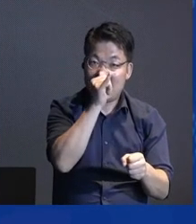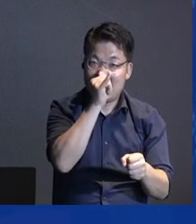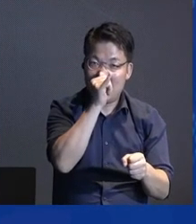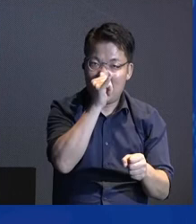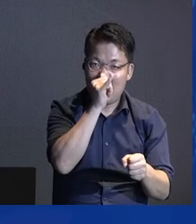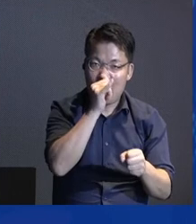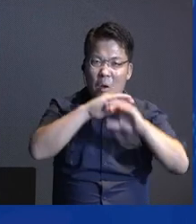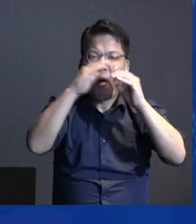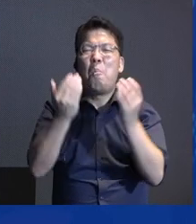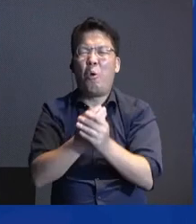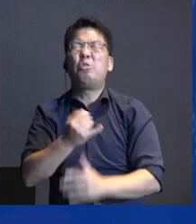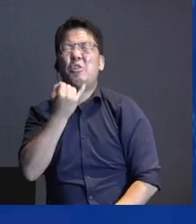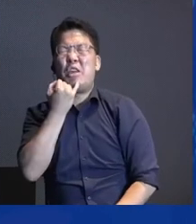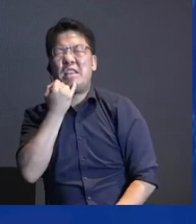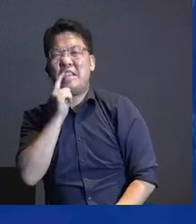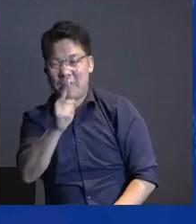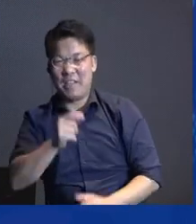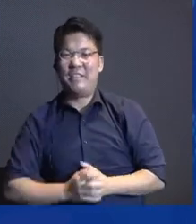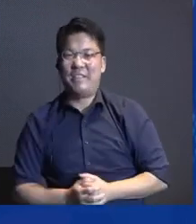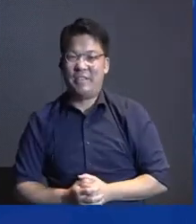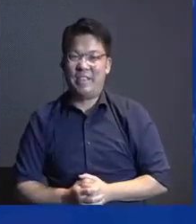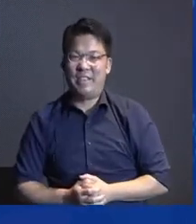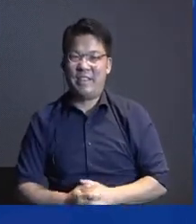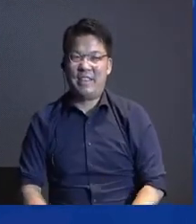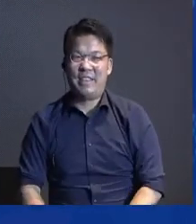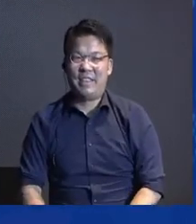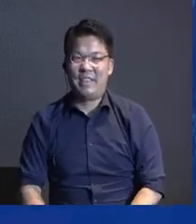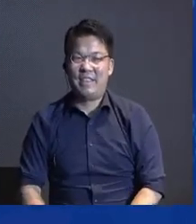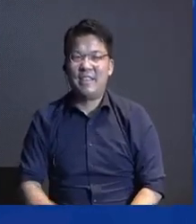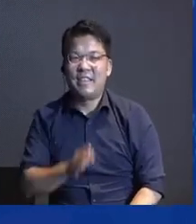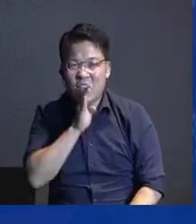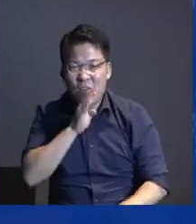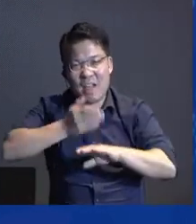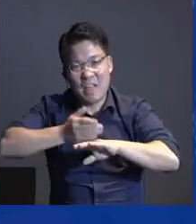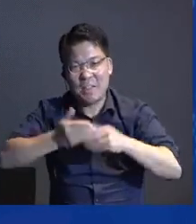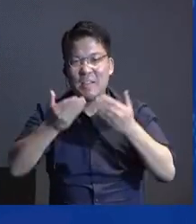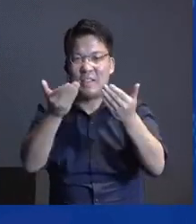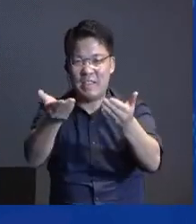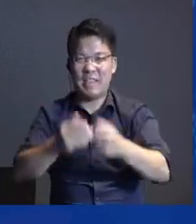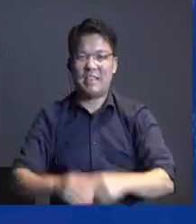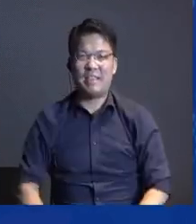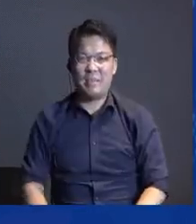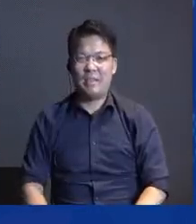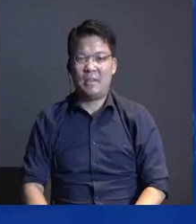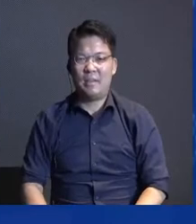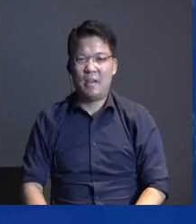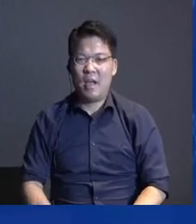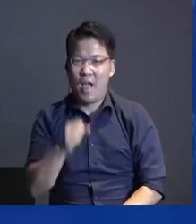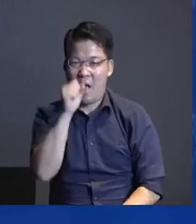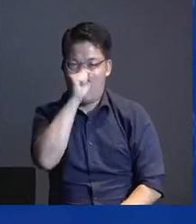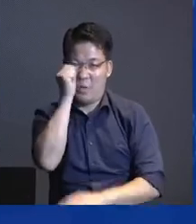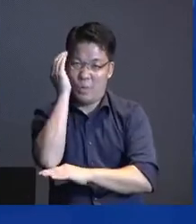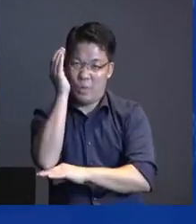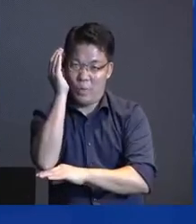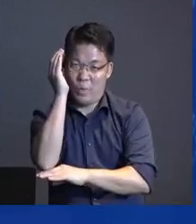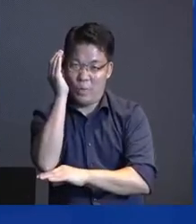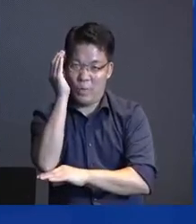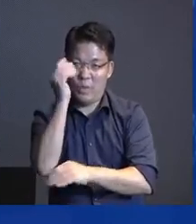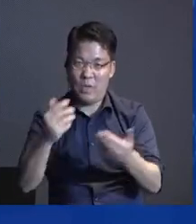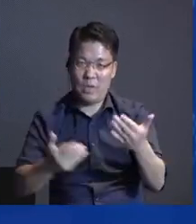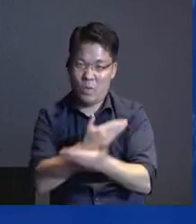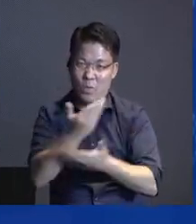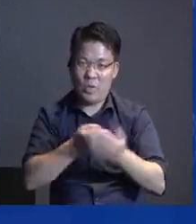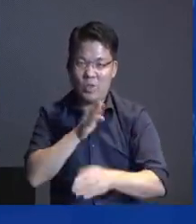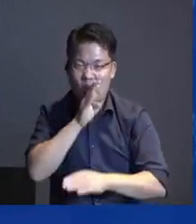Thank you so much for sharing those wonderful photographs. We started with talking about psychological